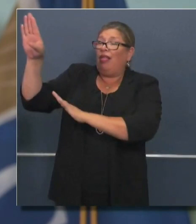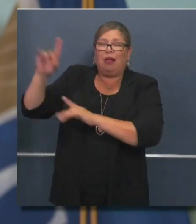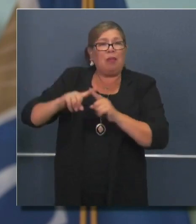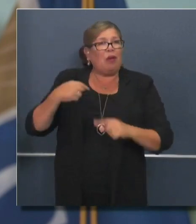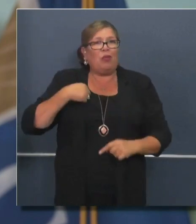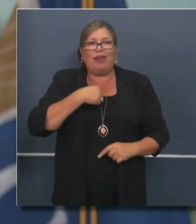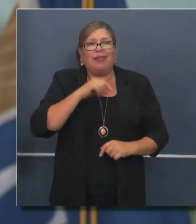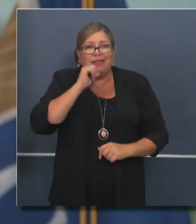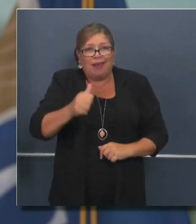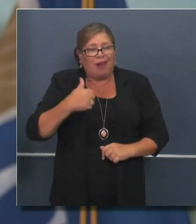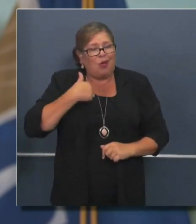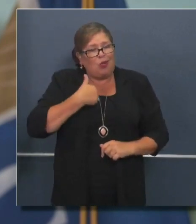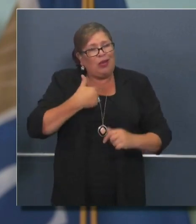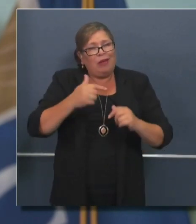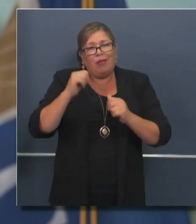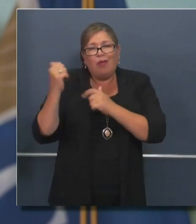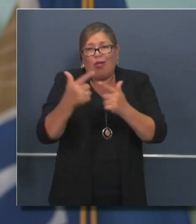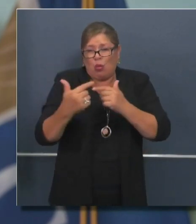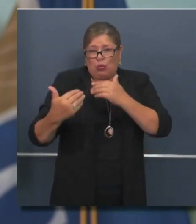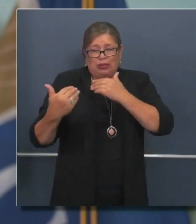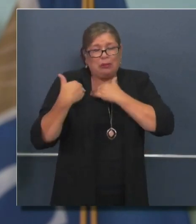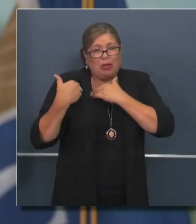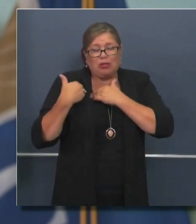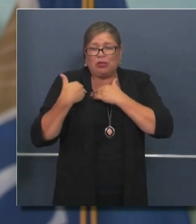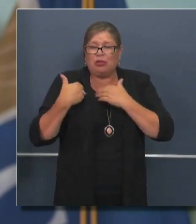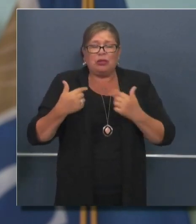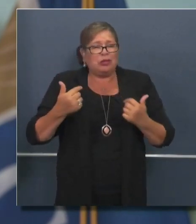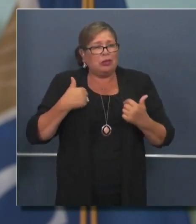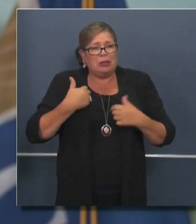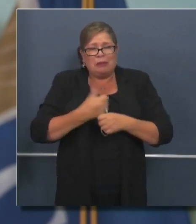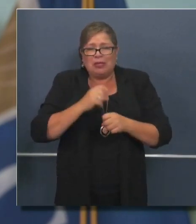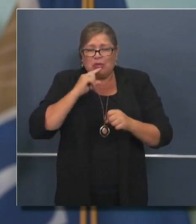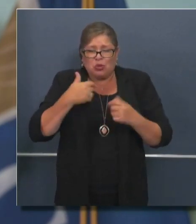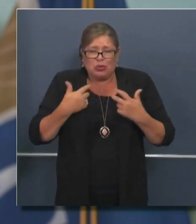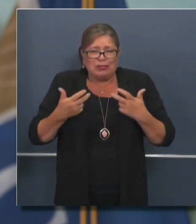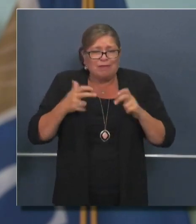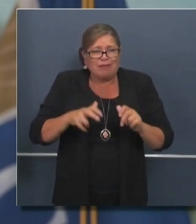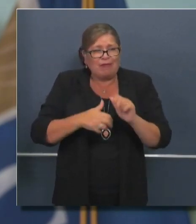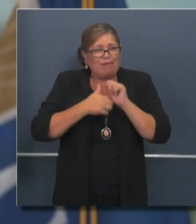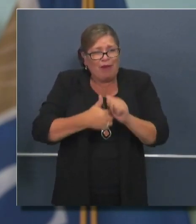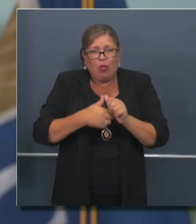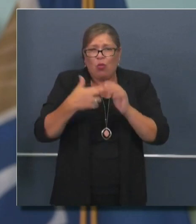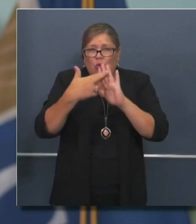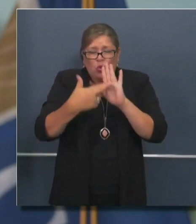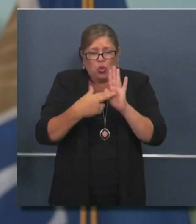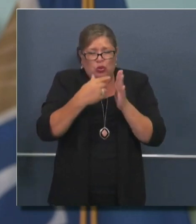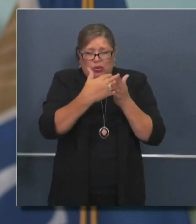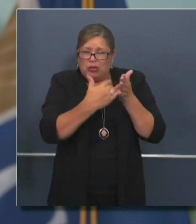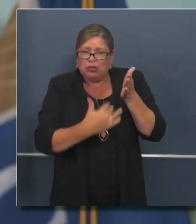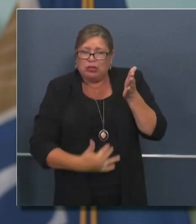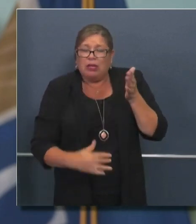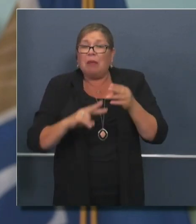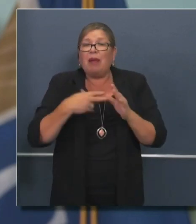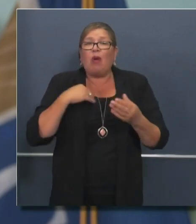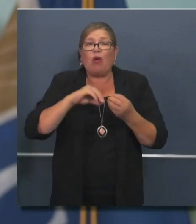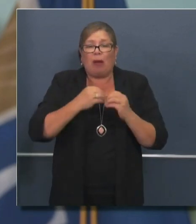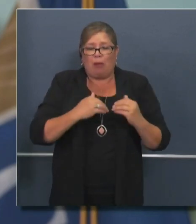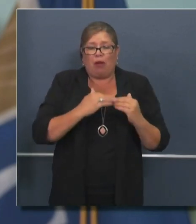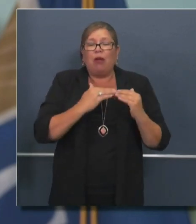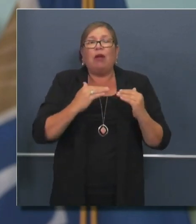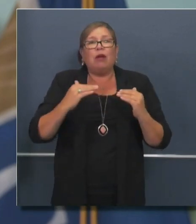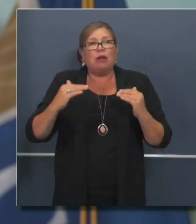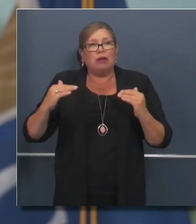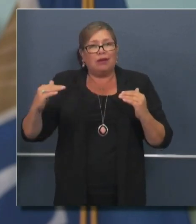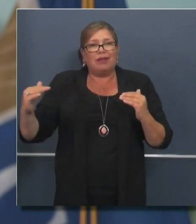buy time, we invested an unprecedented amount of resources, human resources and physical resources, to